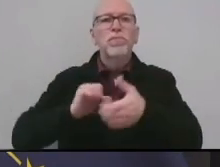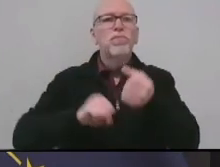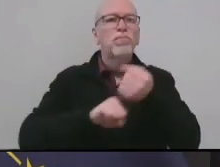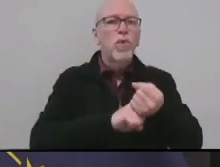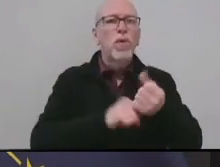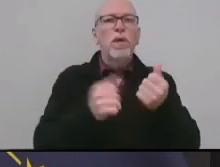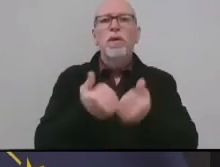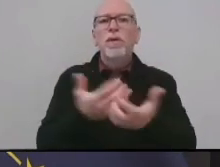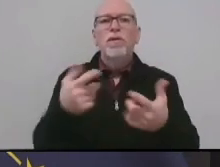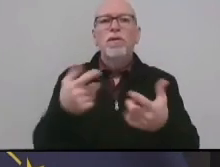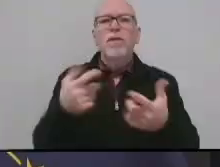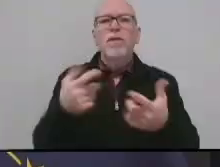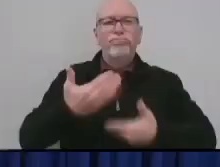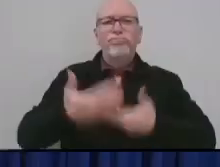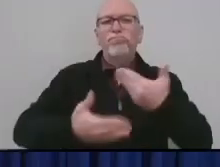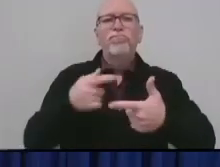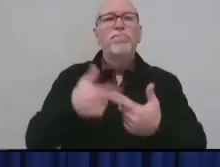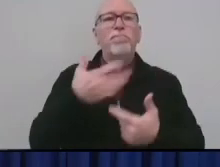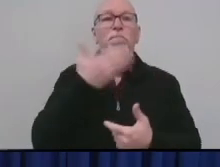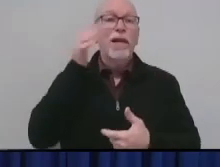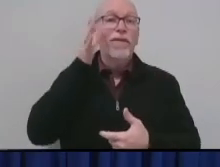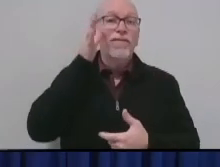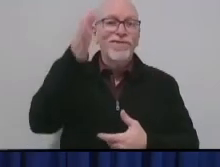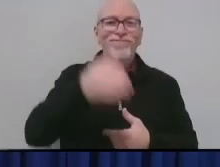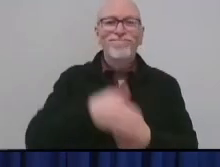forward to better days. Thank you.